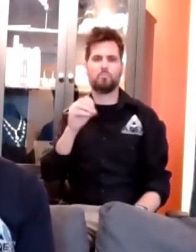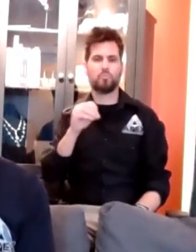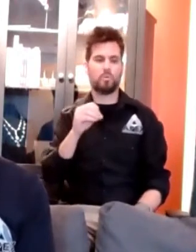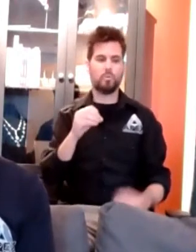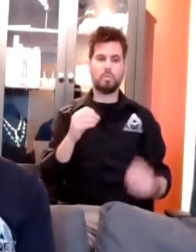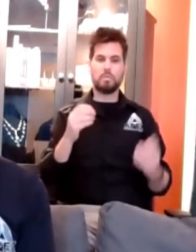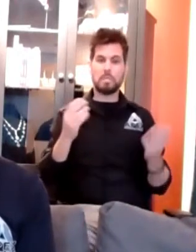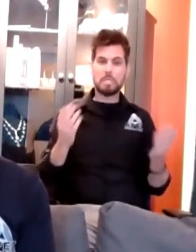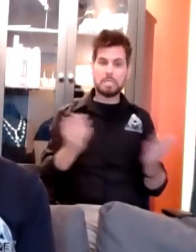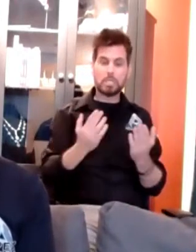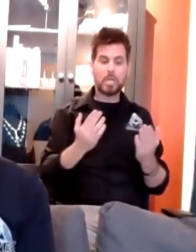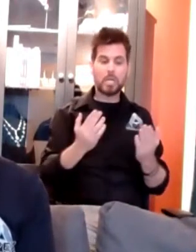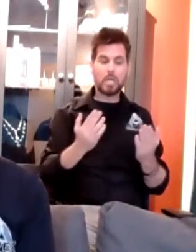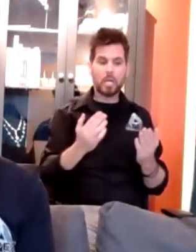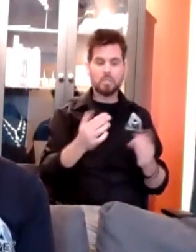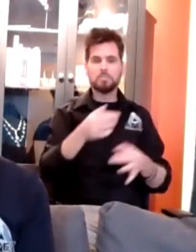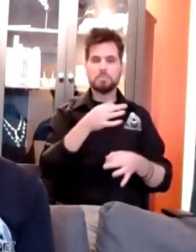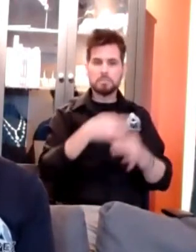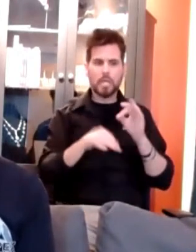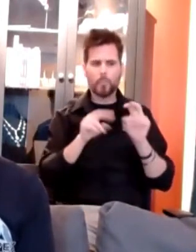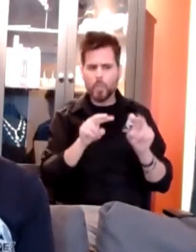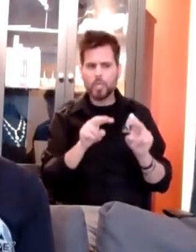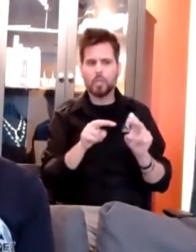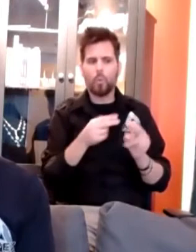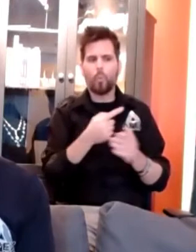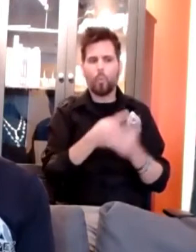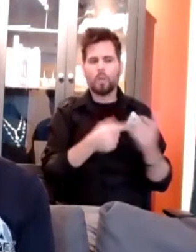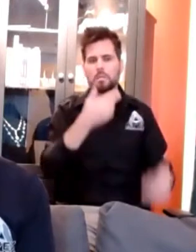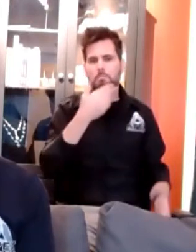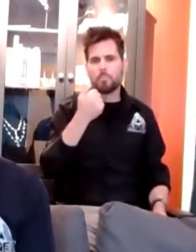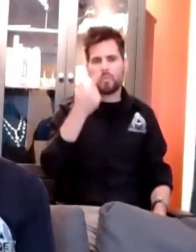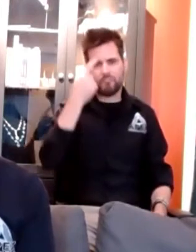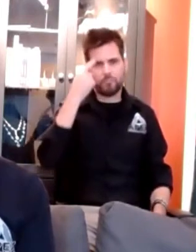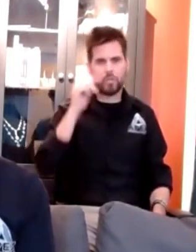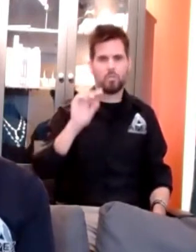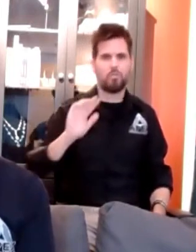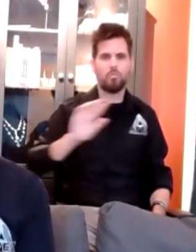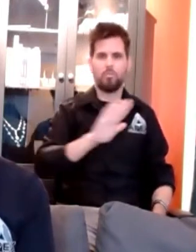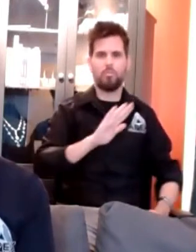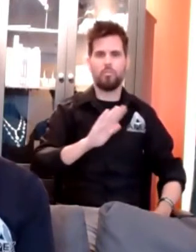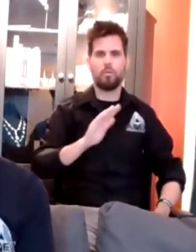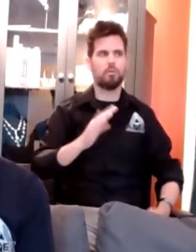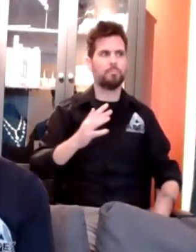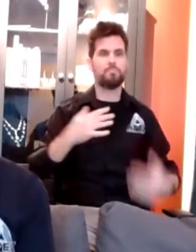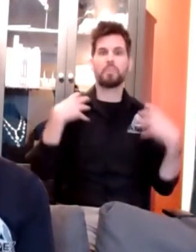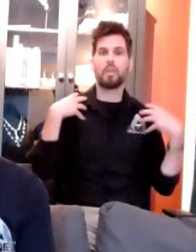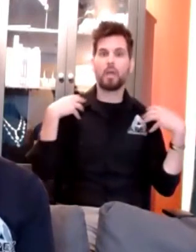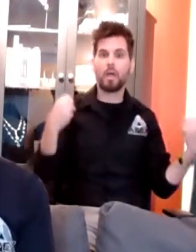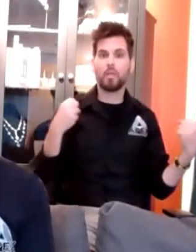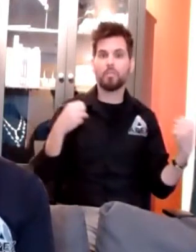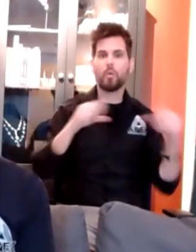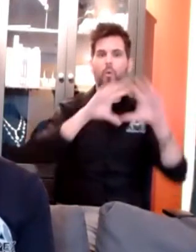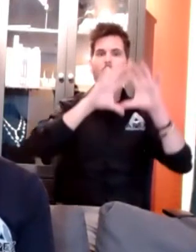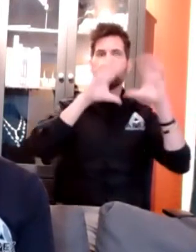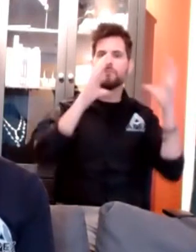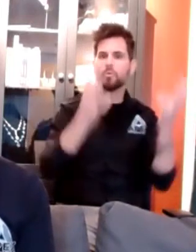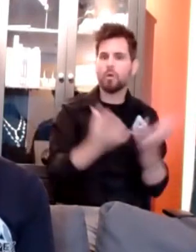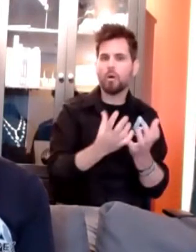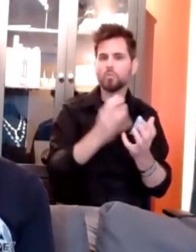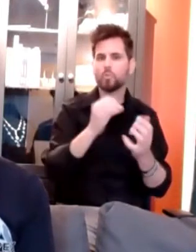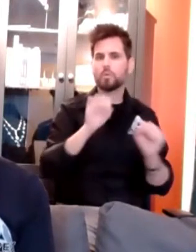when things aren't going well, based upon their appetite and their weight and all those things.